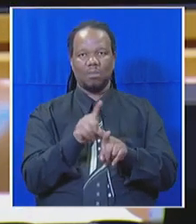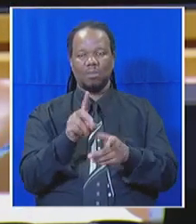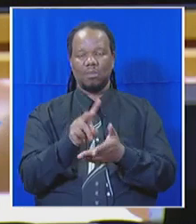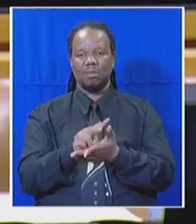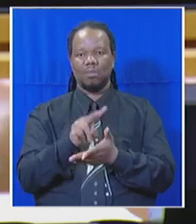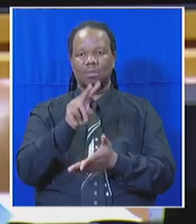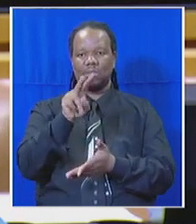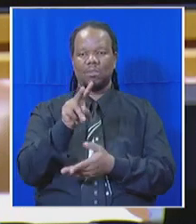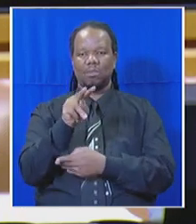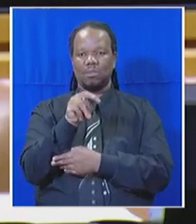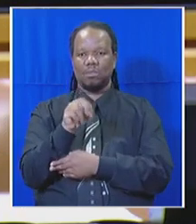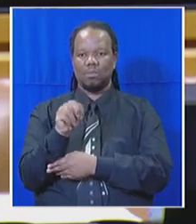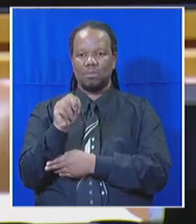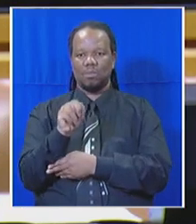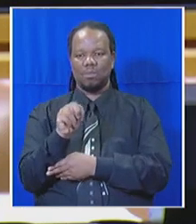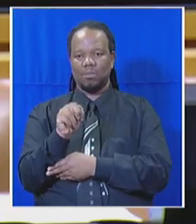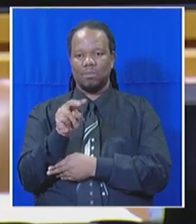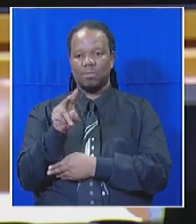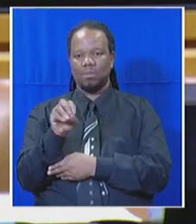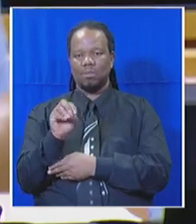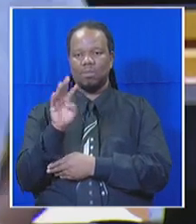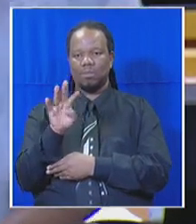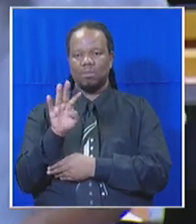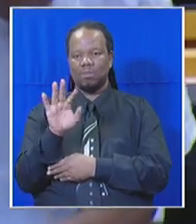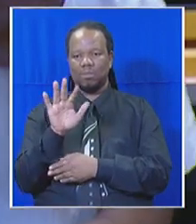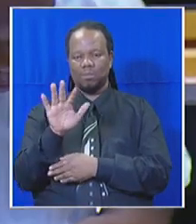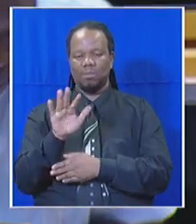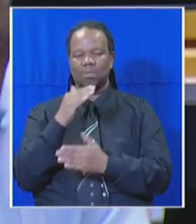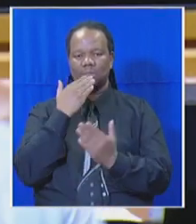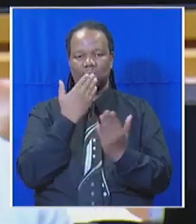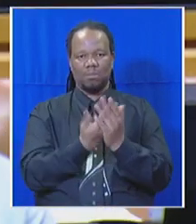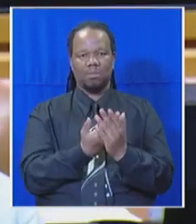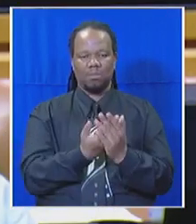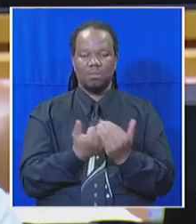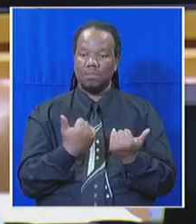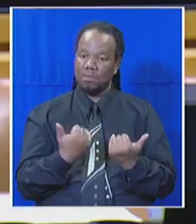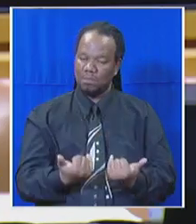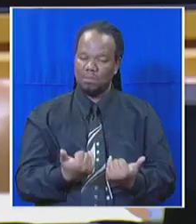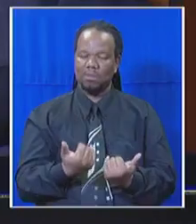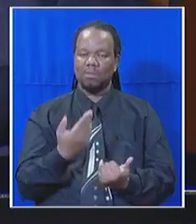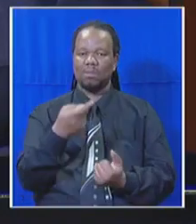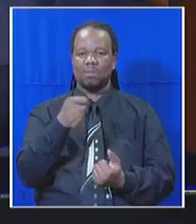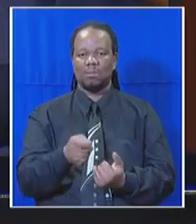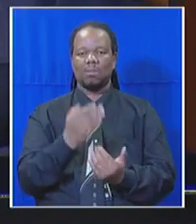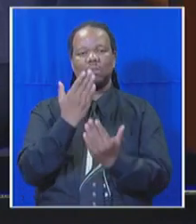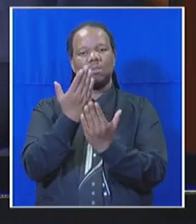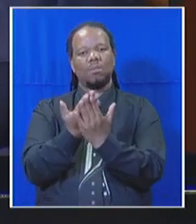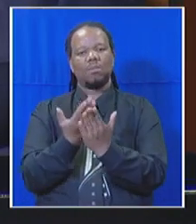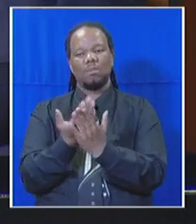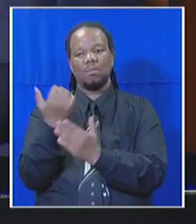of November 2015. I so move. I now put the motion. Are there any